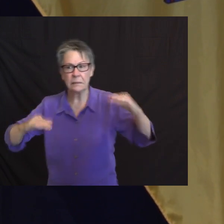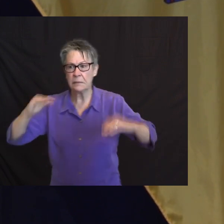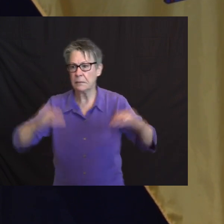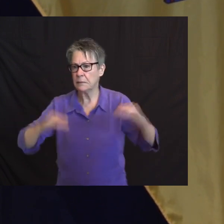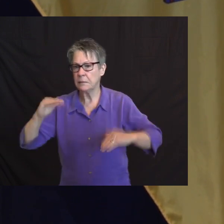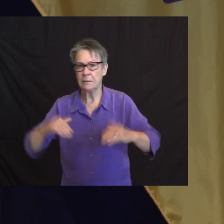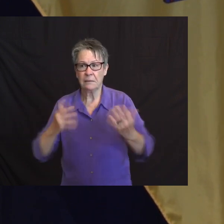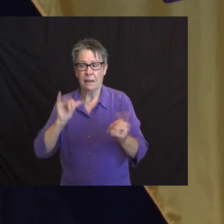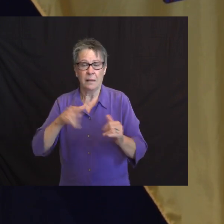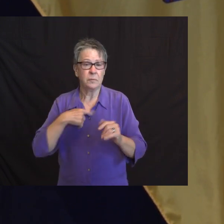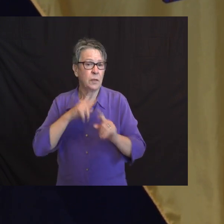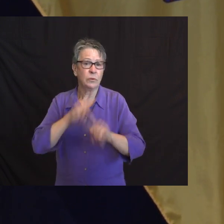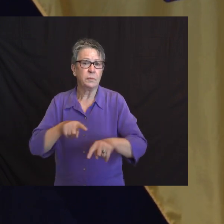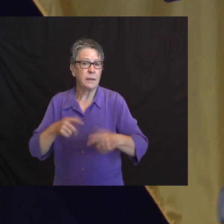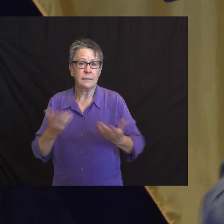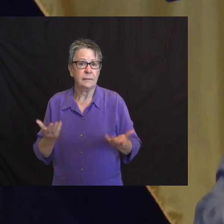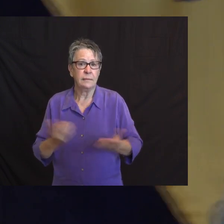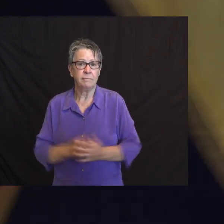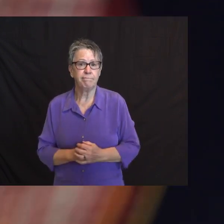correspondence.